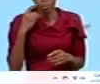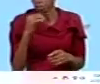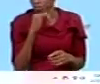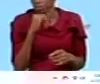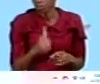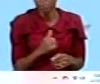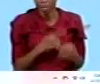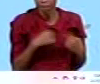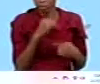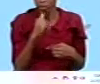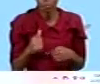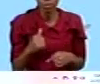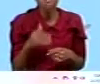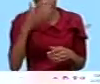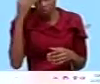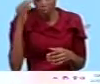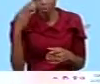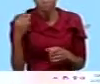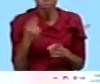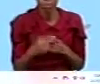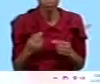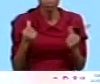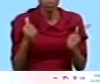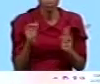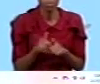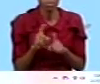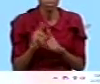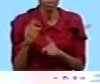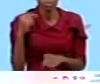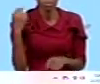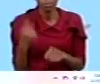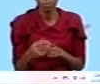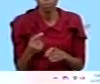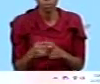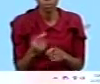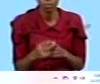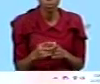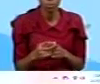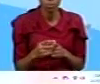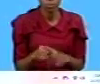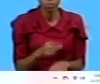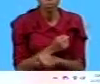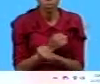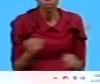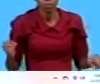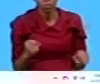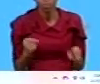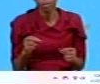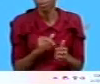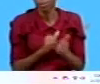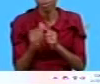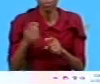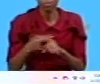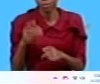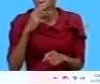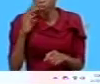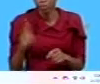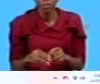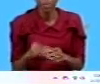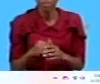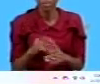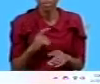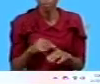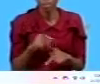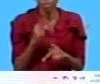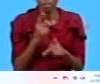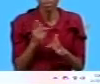Salvation are far from the wicked, for they seek not thy statutes. Great are thy tender mercies, O Lord, quicken me according to thy judgment. Many are my persecutors and